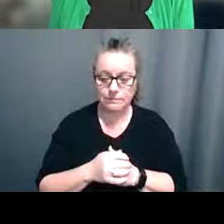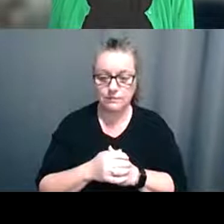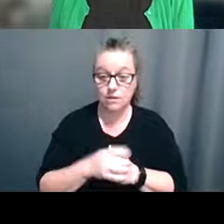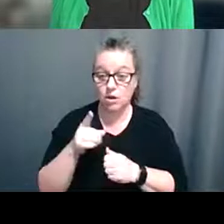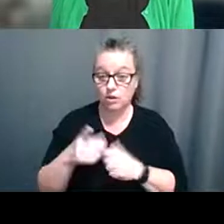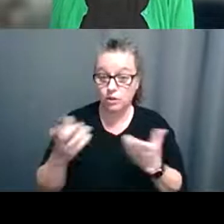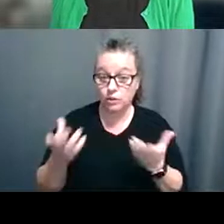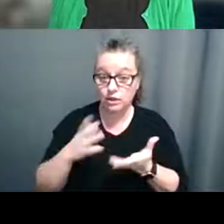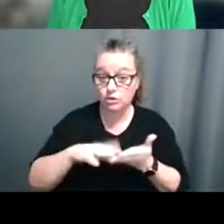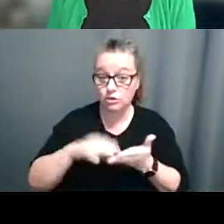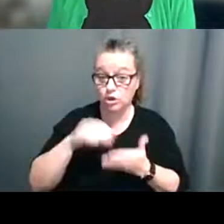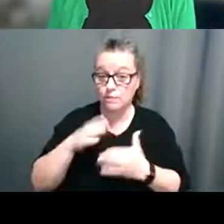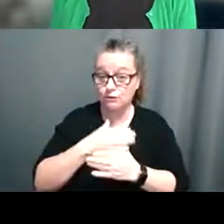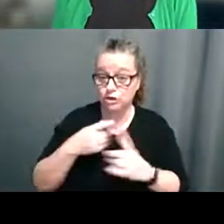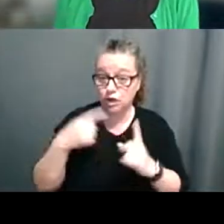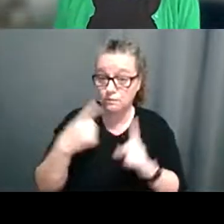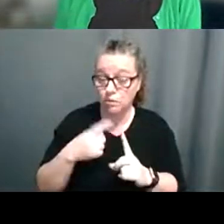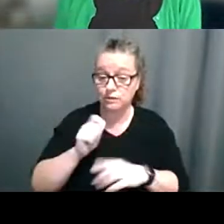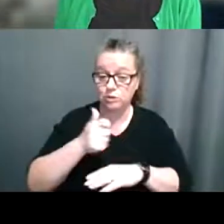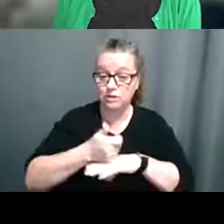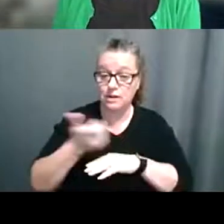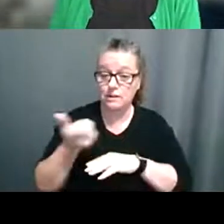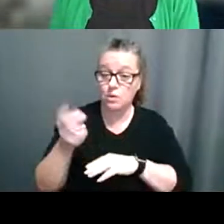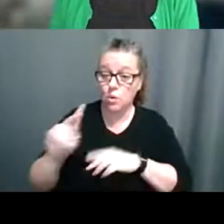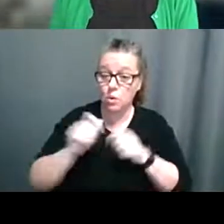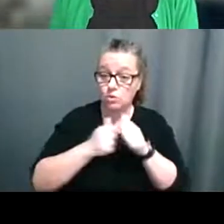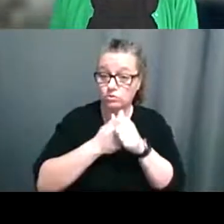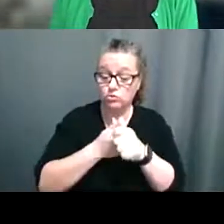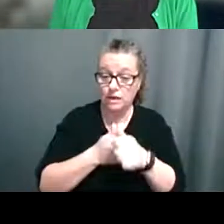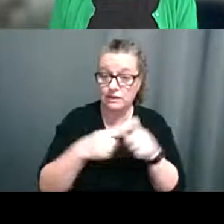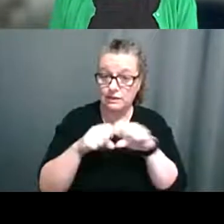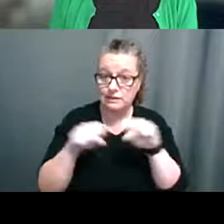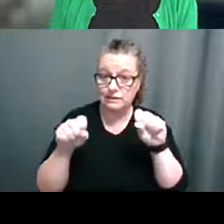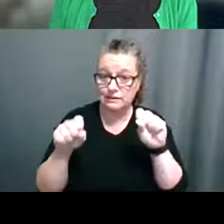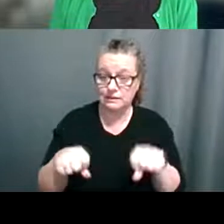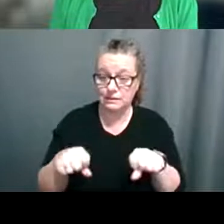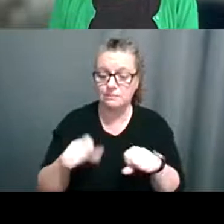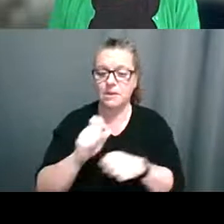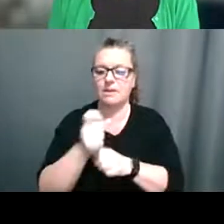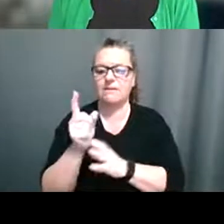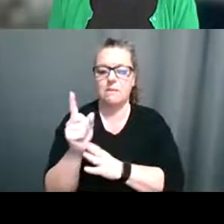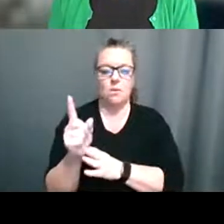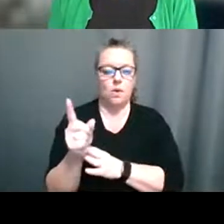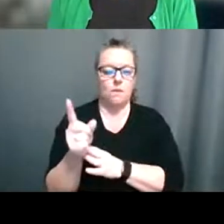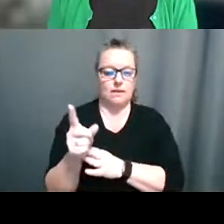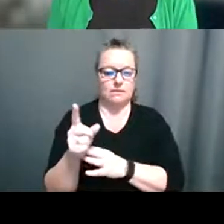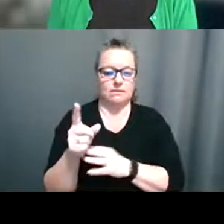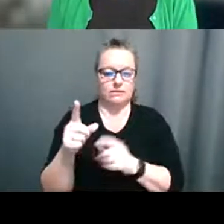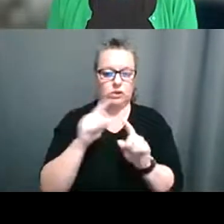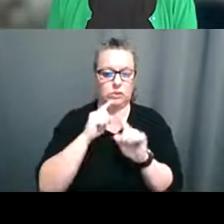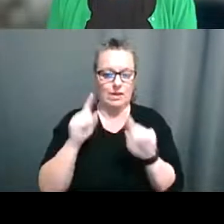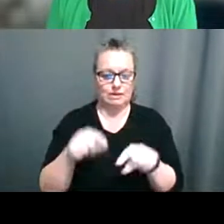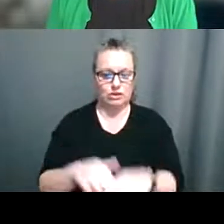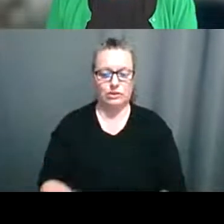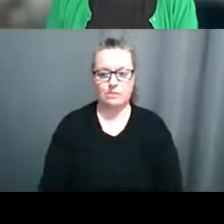learn about using SharePoint to set up your own tracking system? So we'll give that about a minute. And then after a